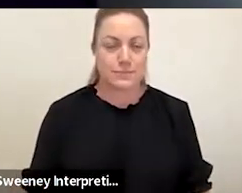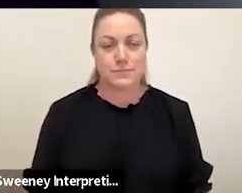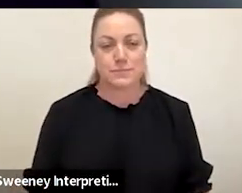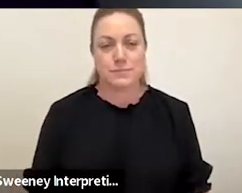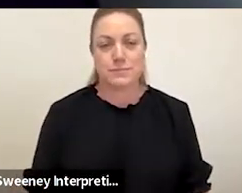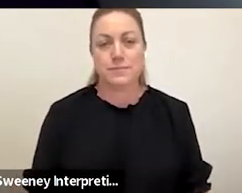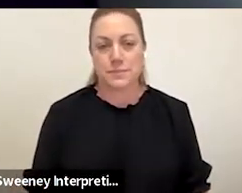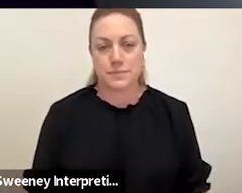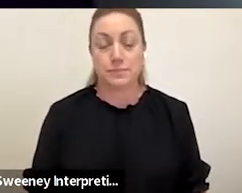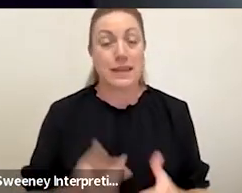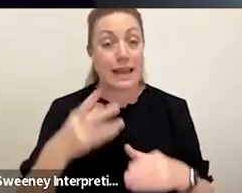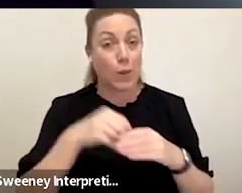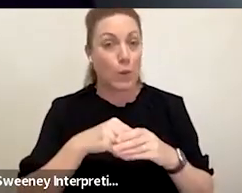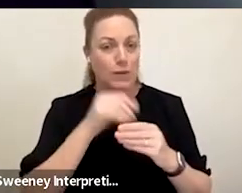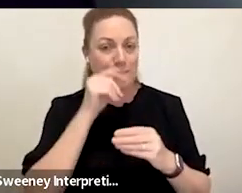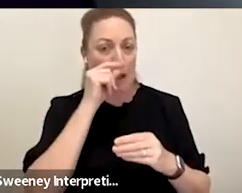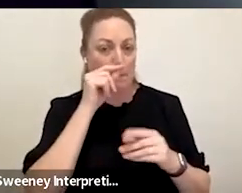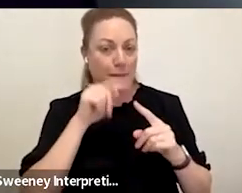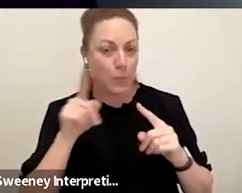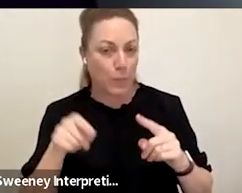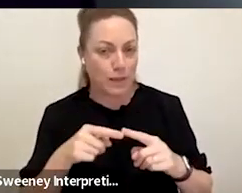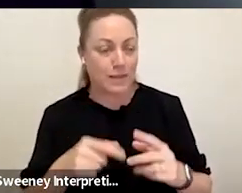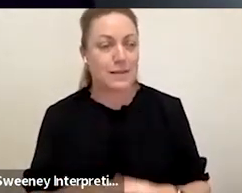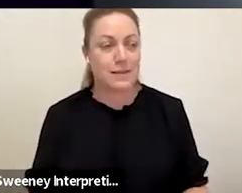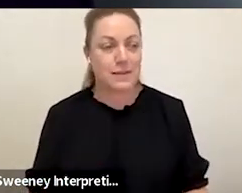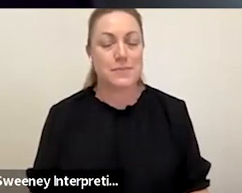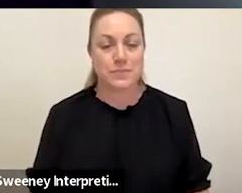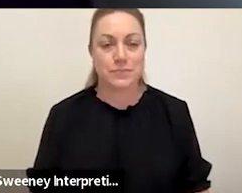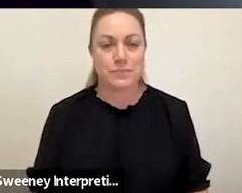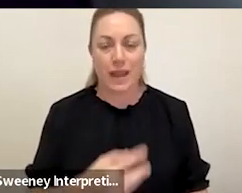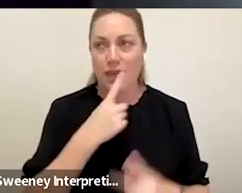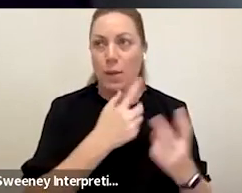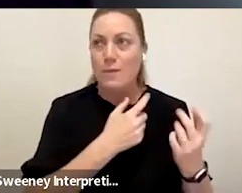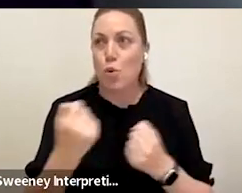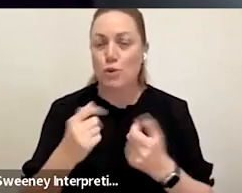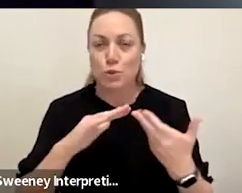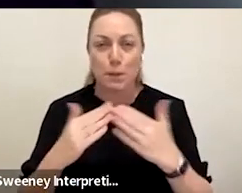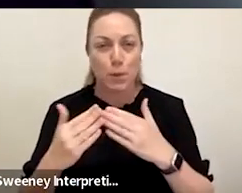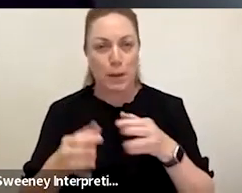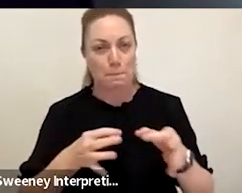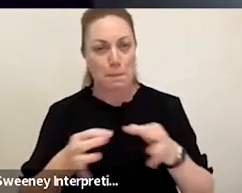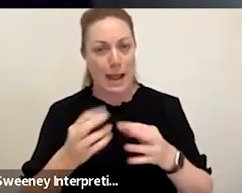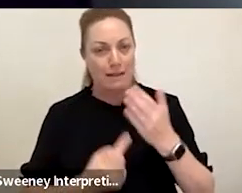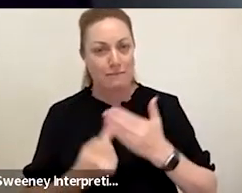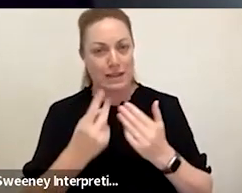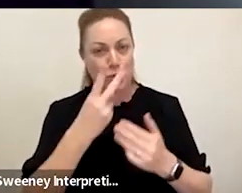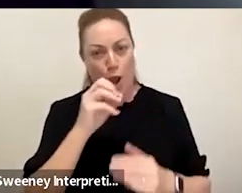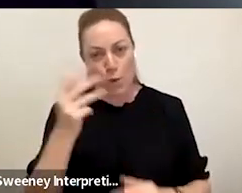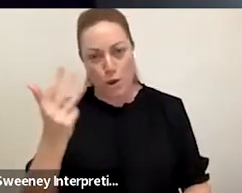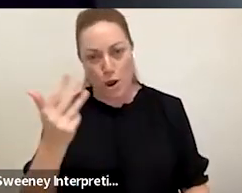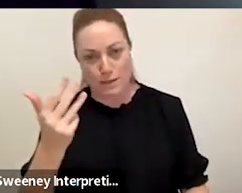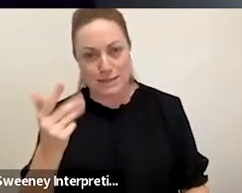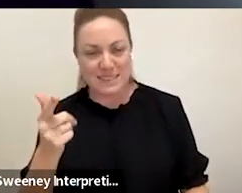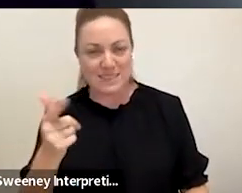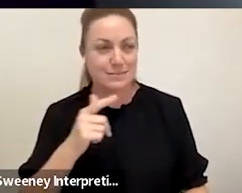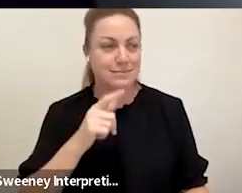including the capability wheel. I think we brought it to a community planning event in 2019 at the Central